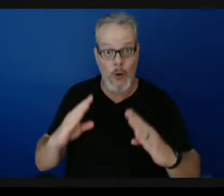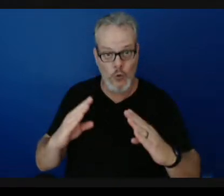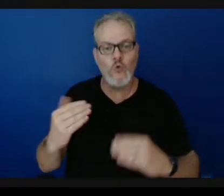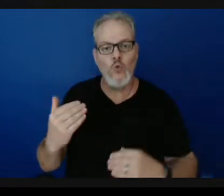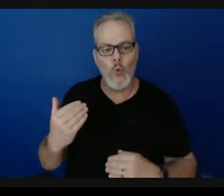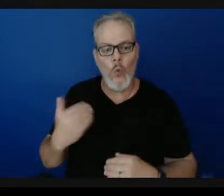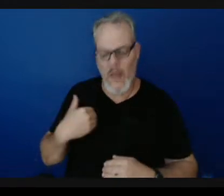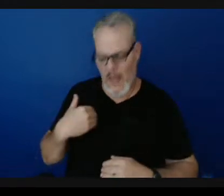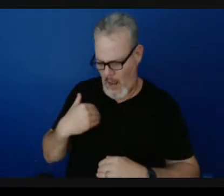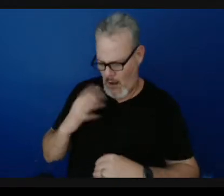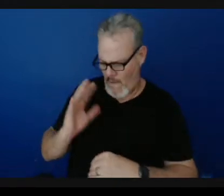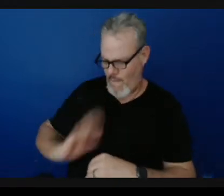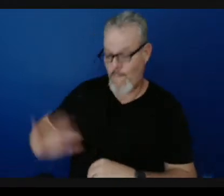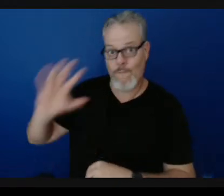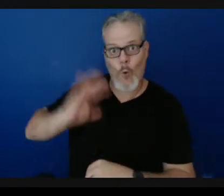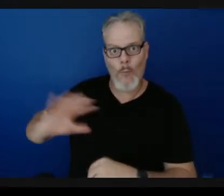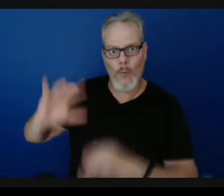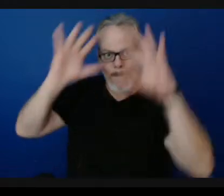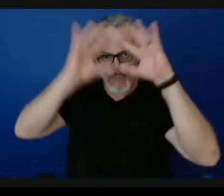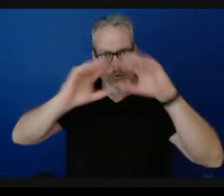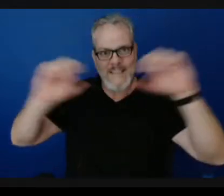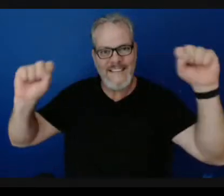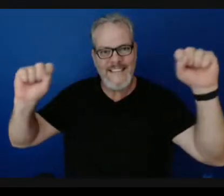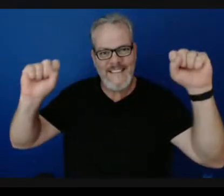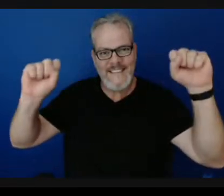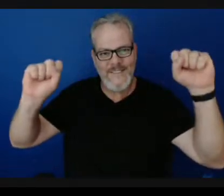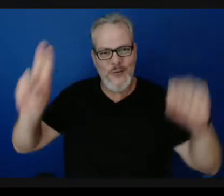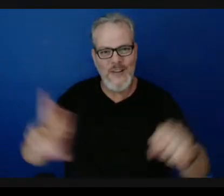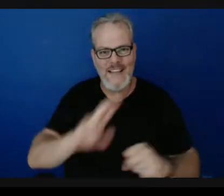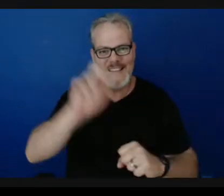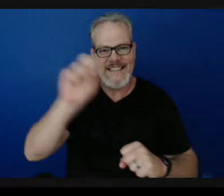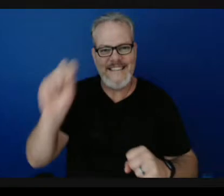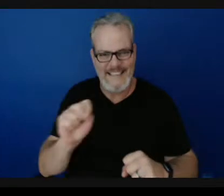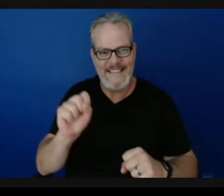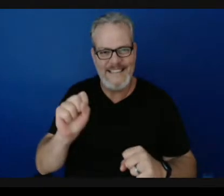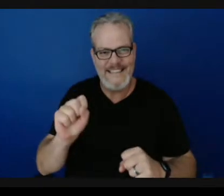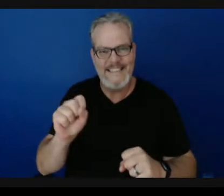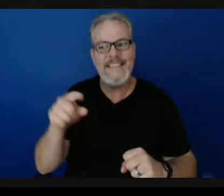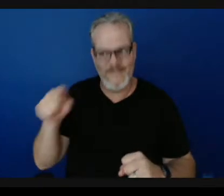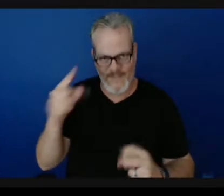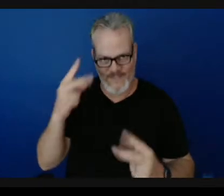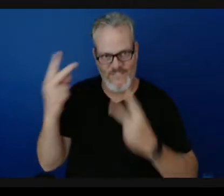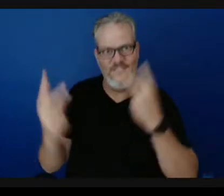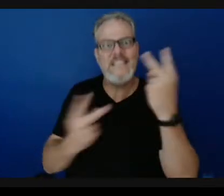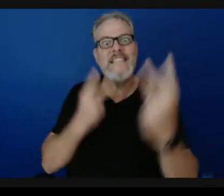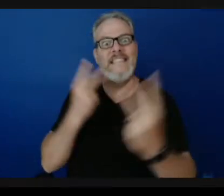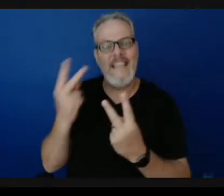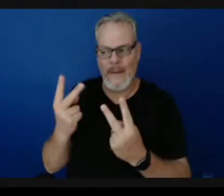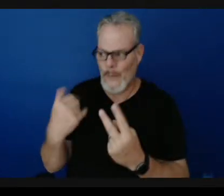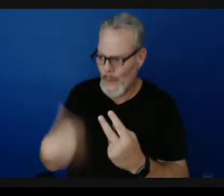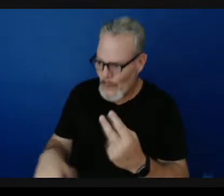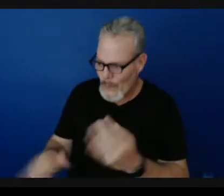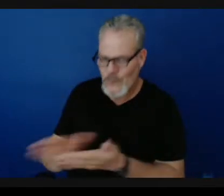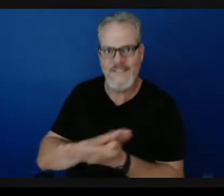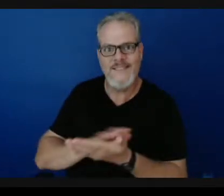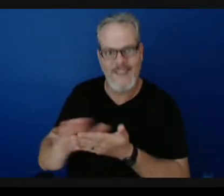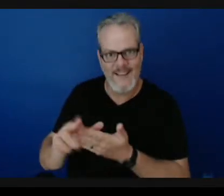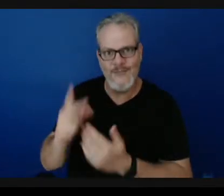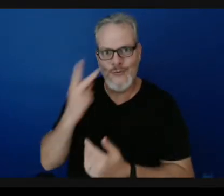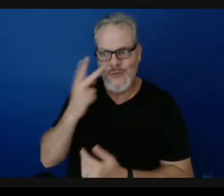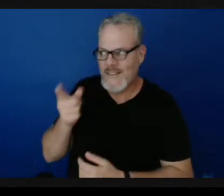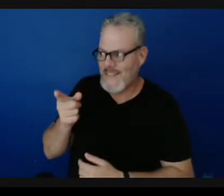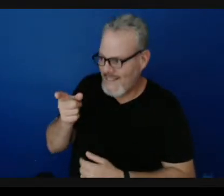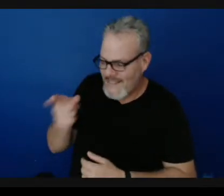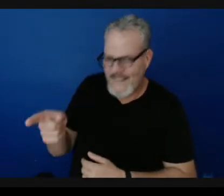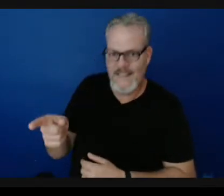former POTUS as well visiting. So that's how popular this actually was, and awesome that everyone got to see it here. And if